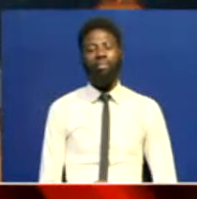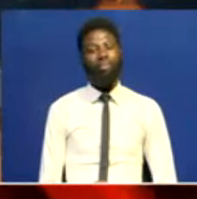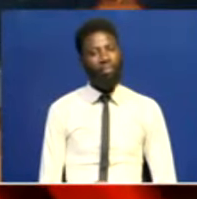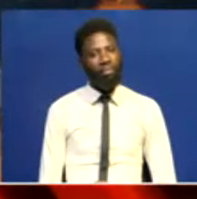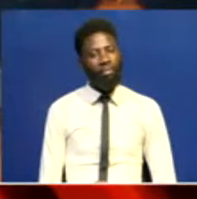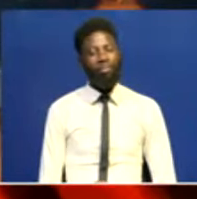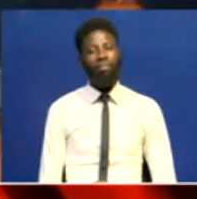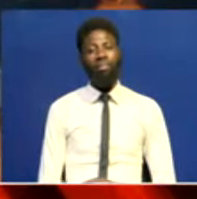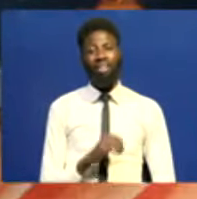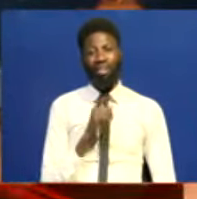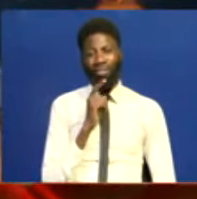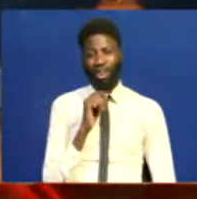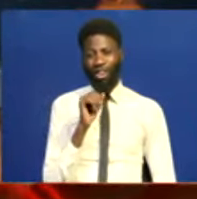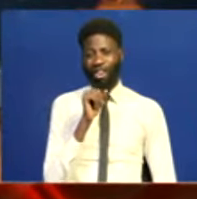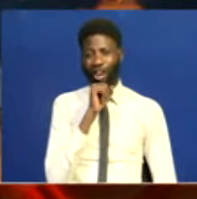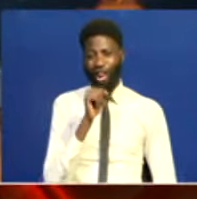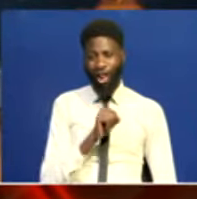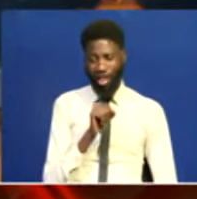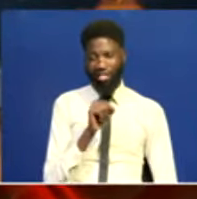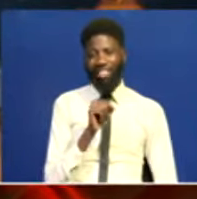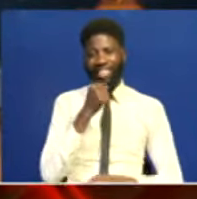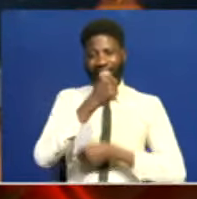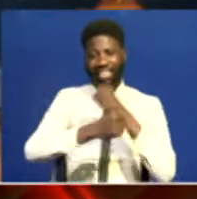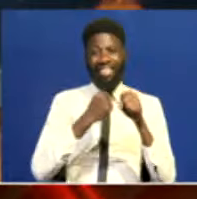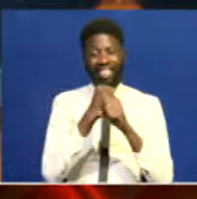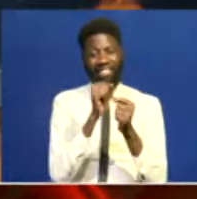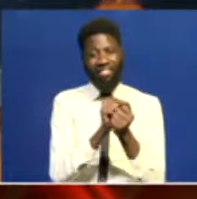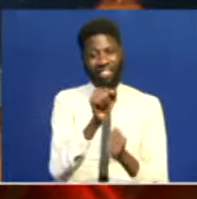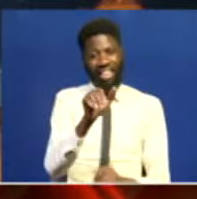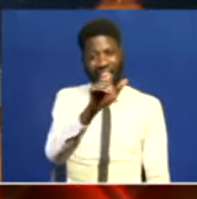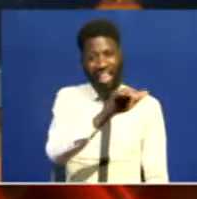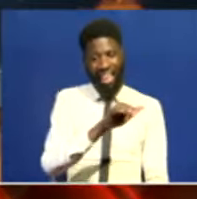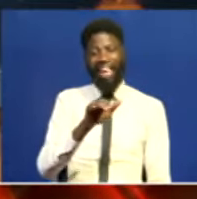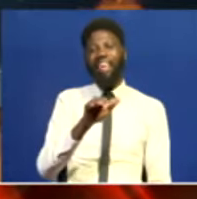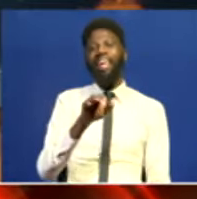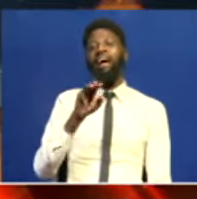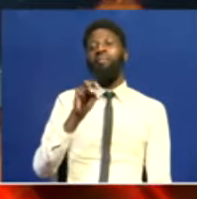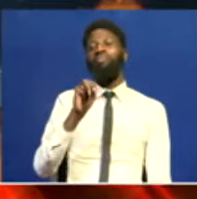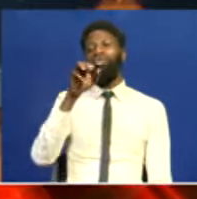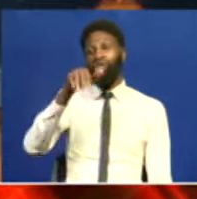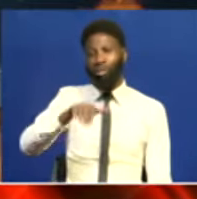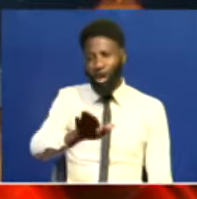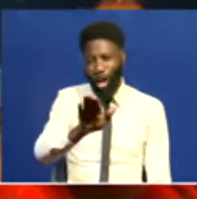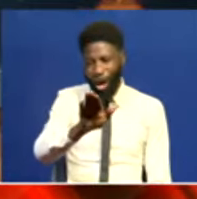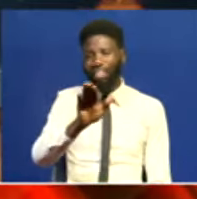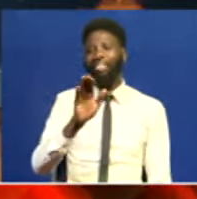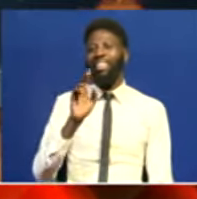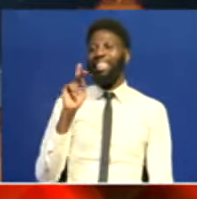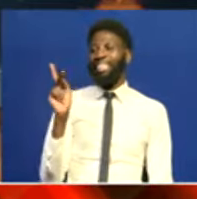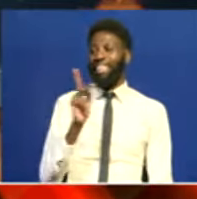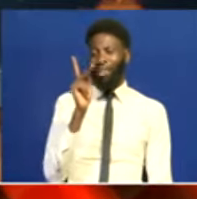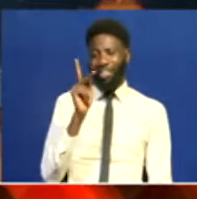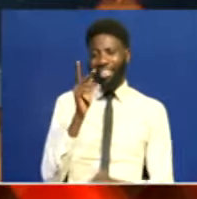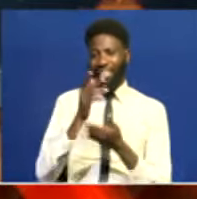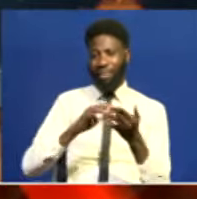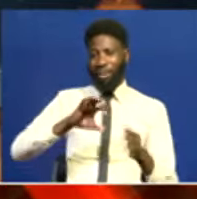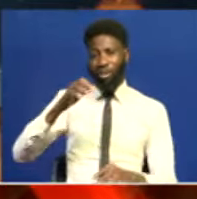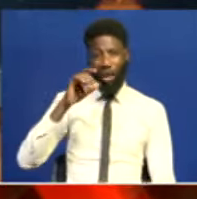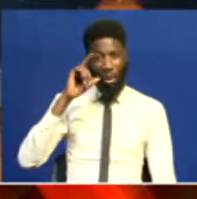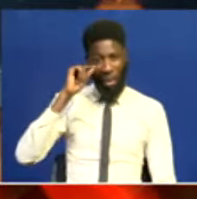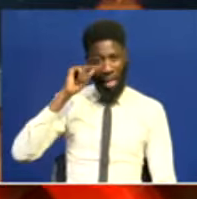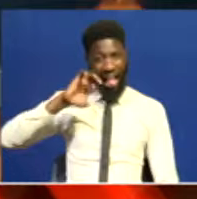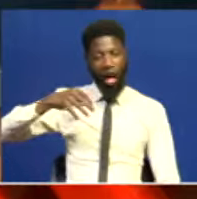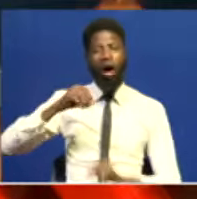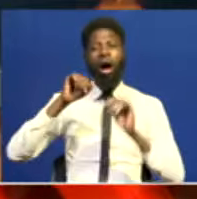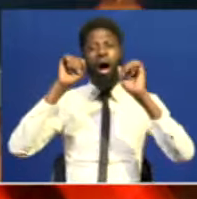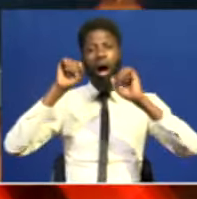And a 15-year-old boy in Mshomoroni in Kisauni sub-county, Mombasa County, might fail to join secondary school due